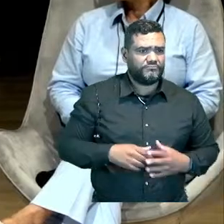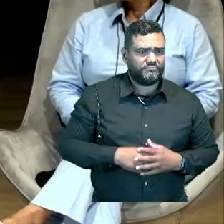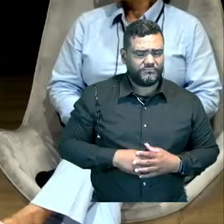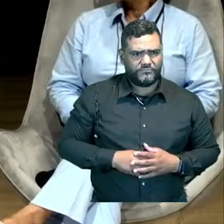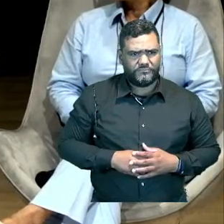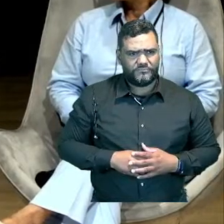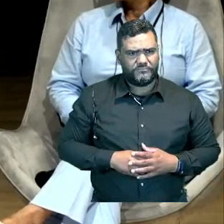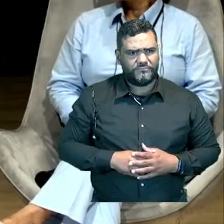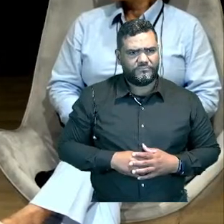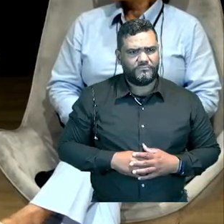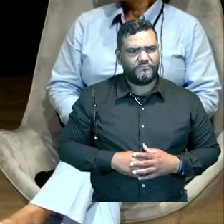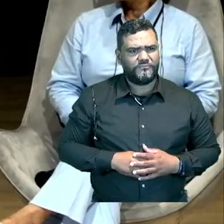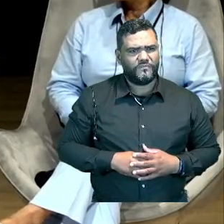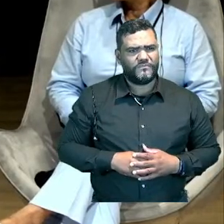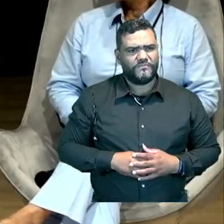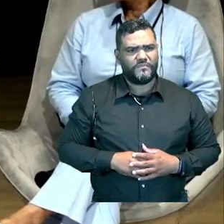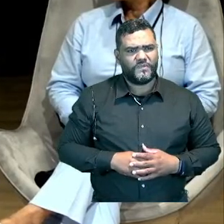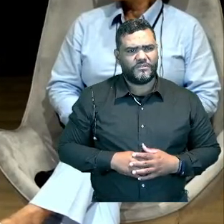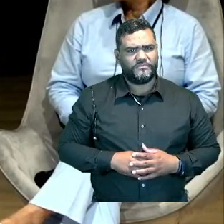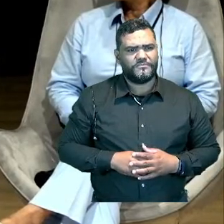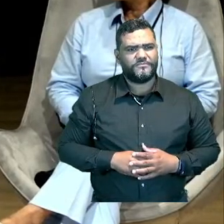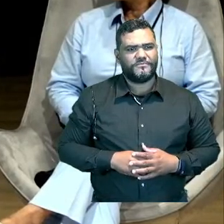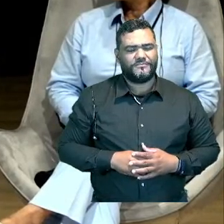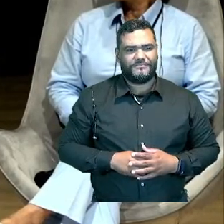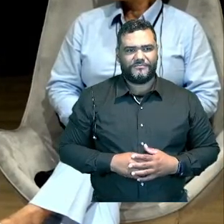I will speak English.